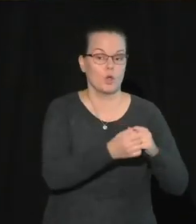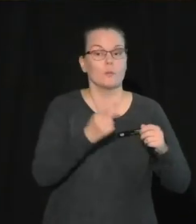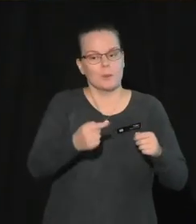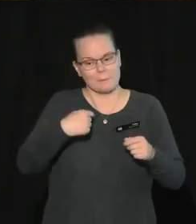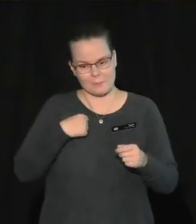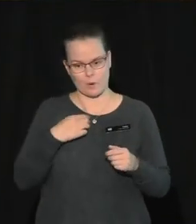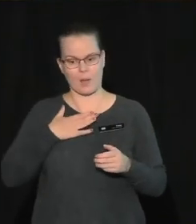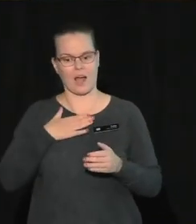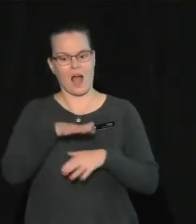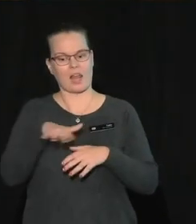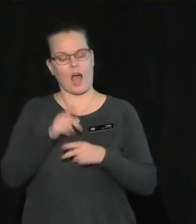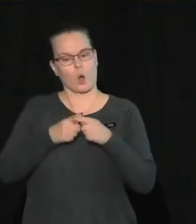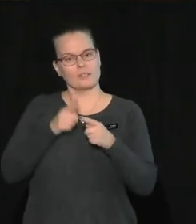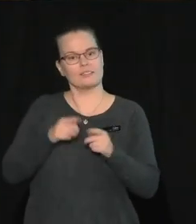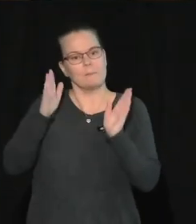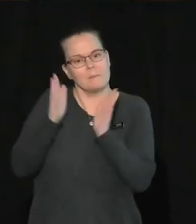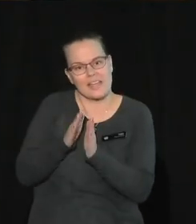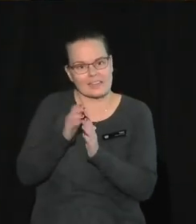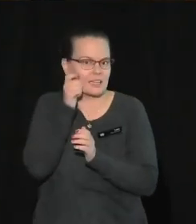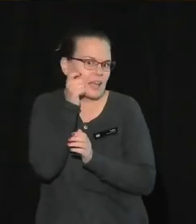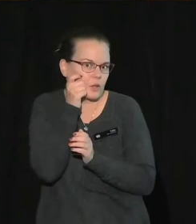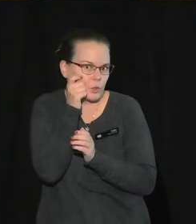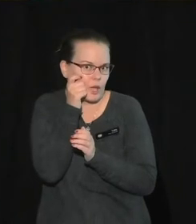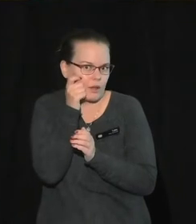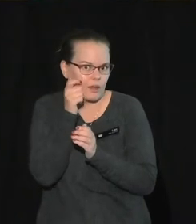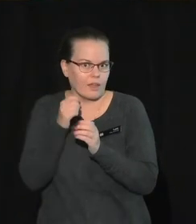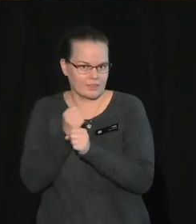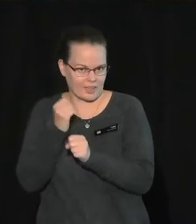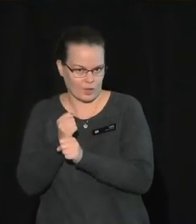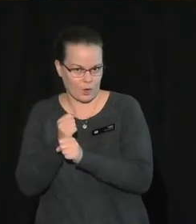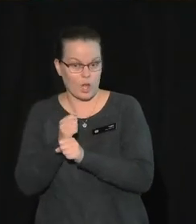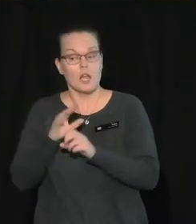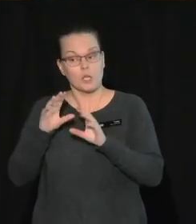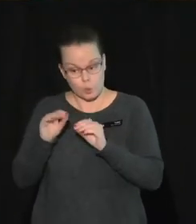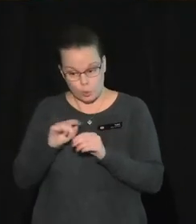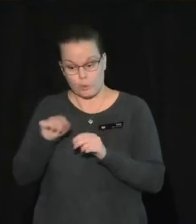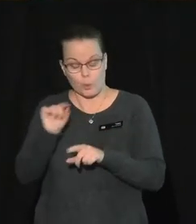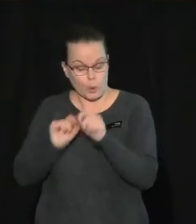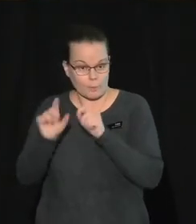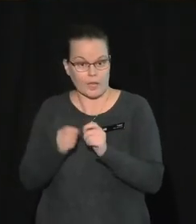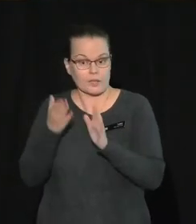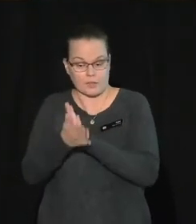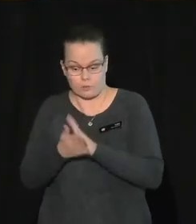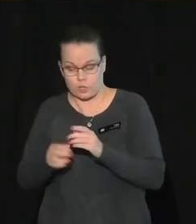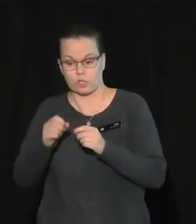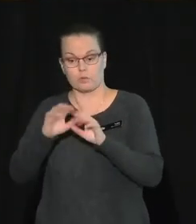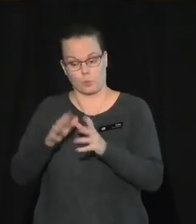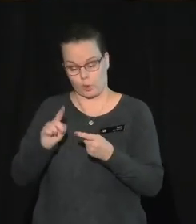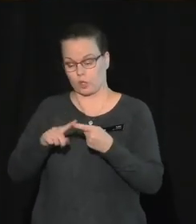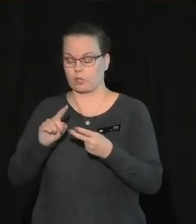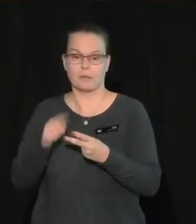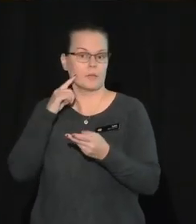miniature phone. Of course, you could provide some accessibility features. For example, you could